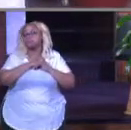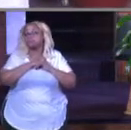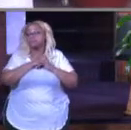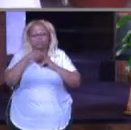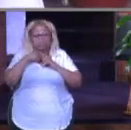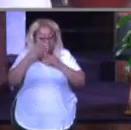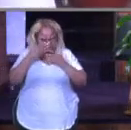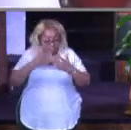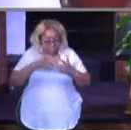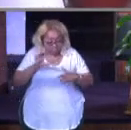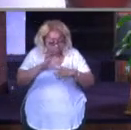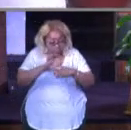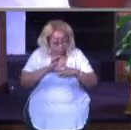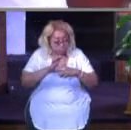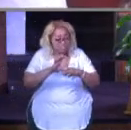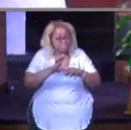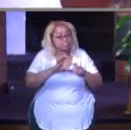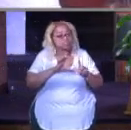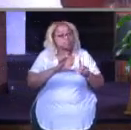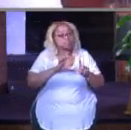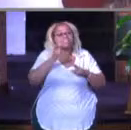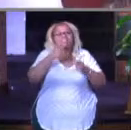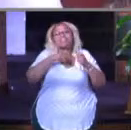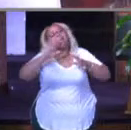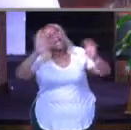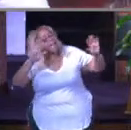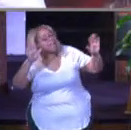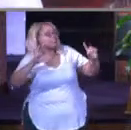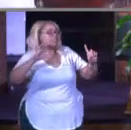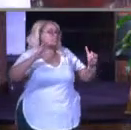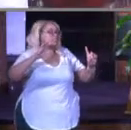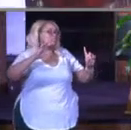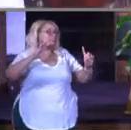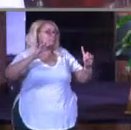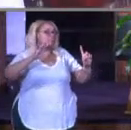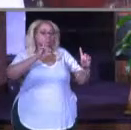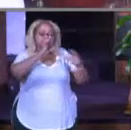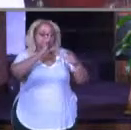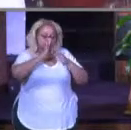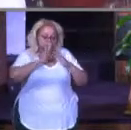So as soon as I get a benediction, instead of, oh, hey, just,